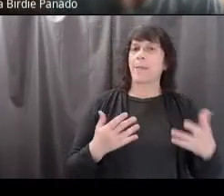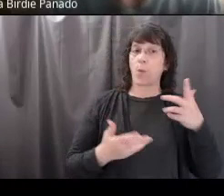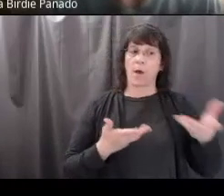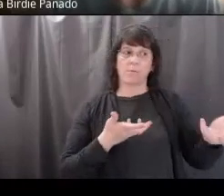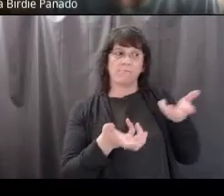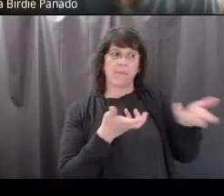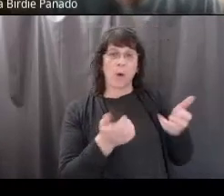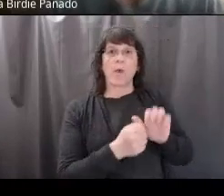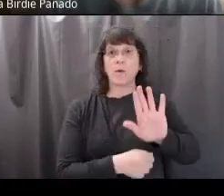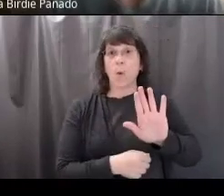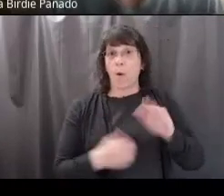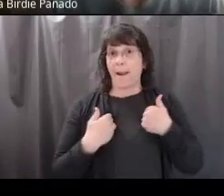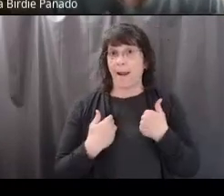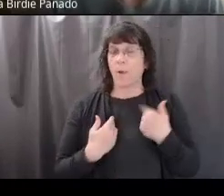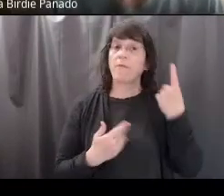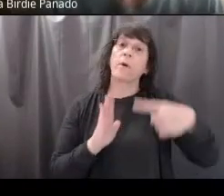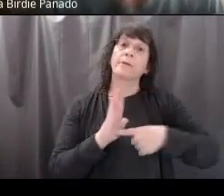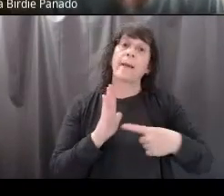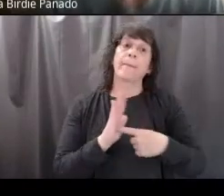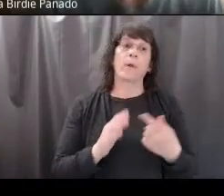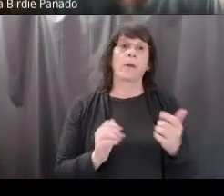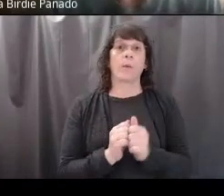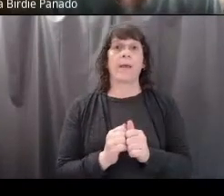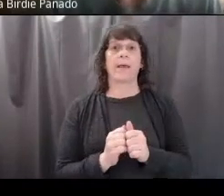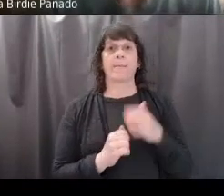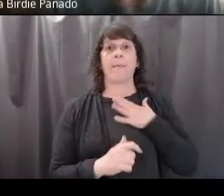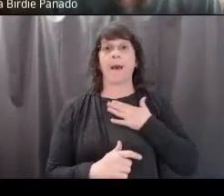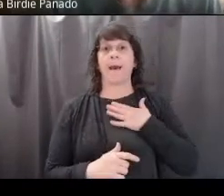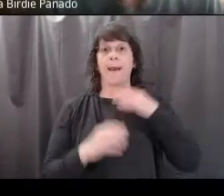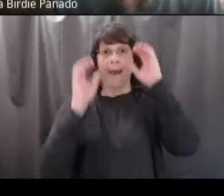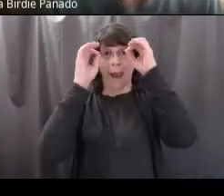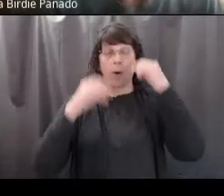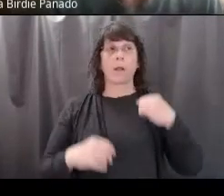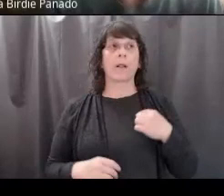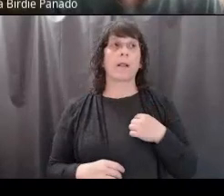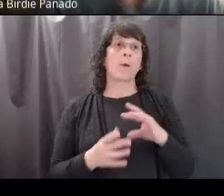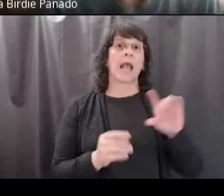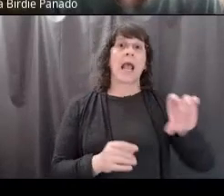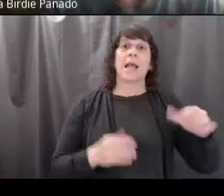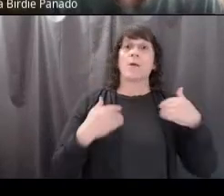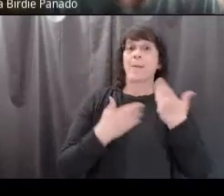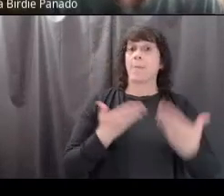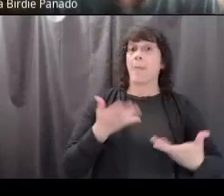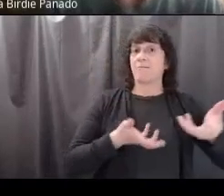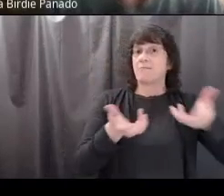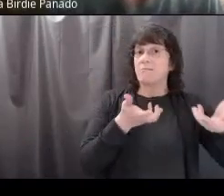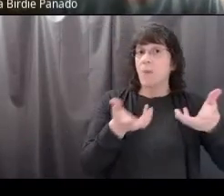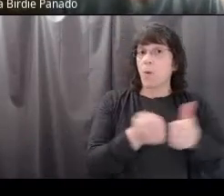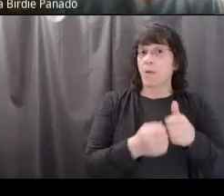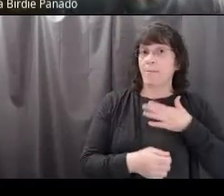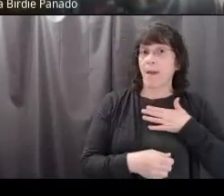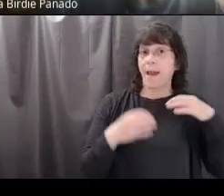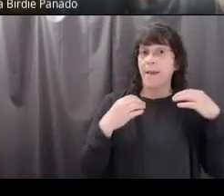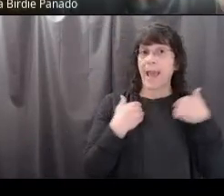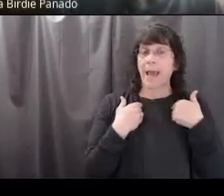with yours. So for example, with my great horned owl, I would say another animal that might interact with it is